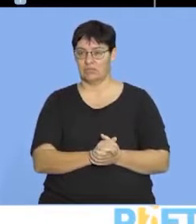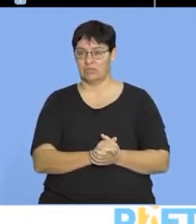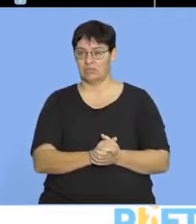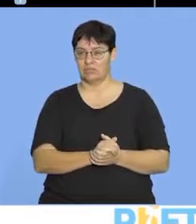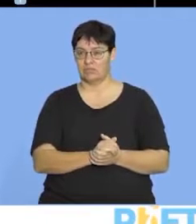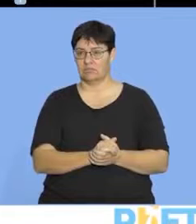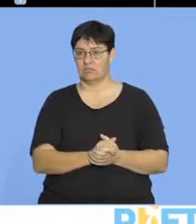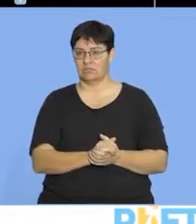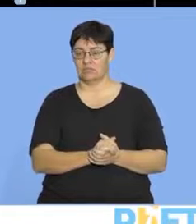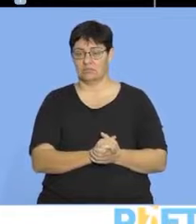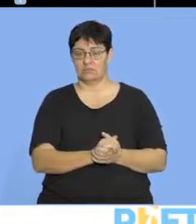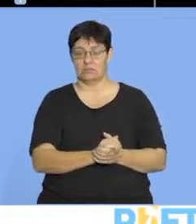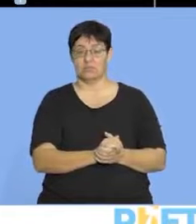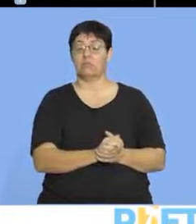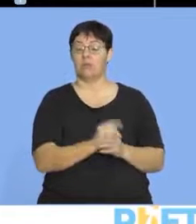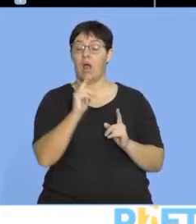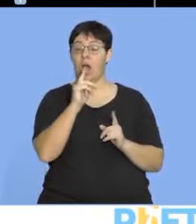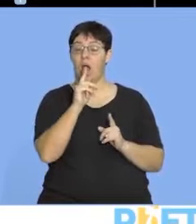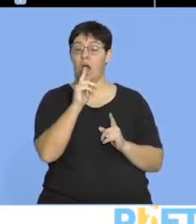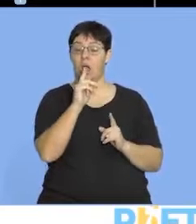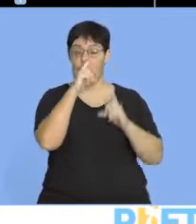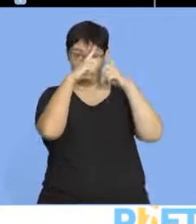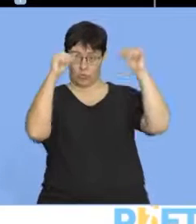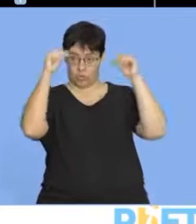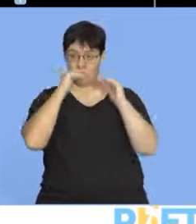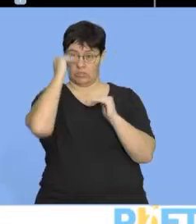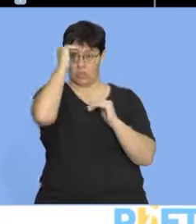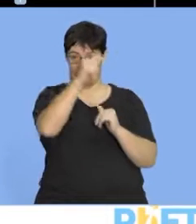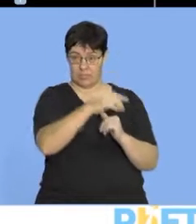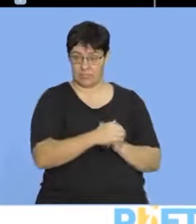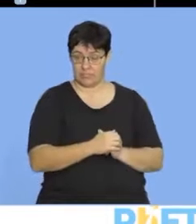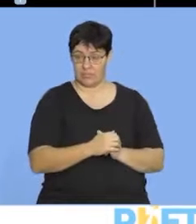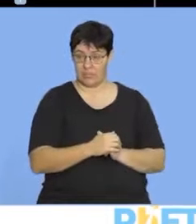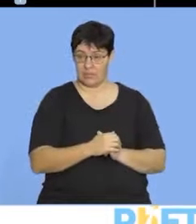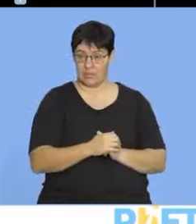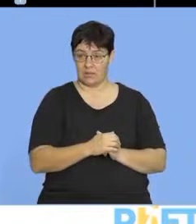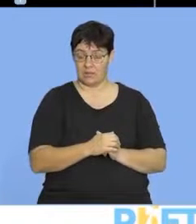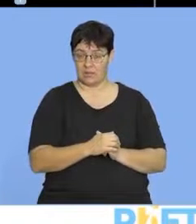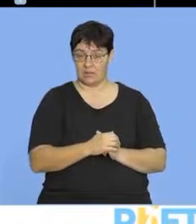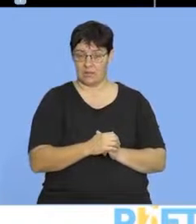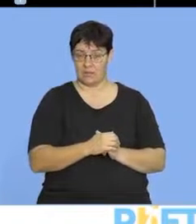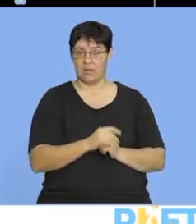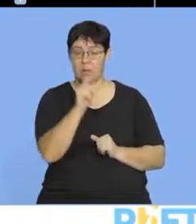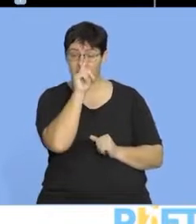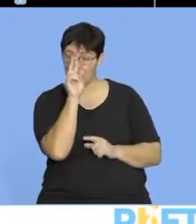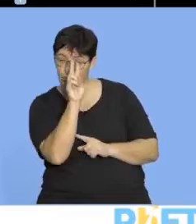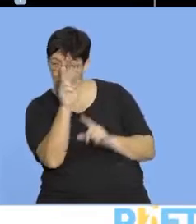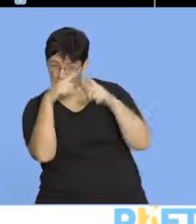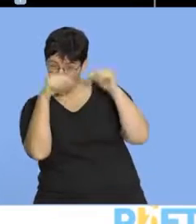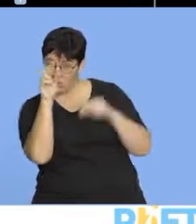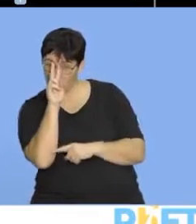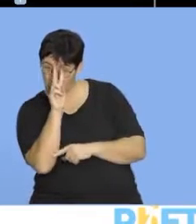so there's my Moon at the top, okay? So that's as good as I'm going to get. I want you to look at the Moon